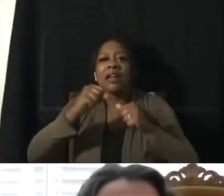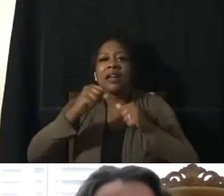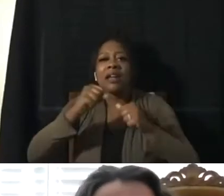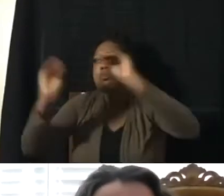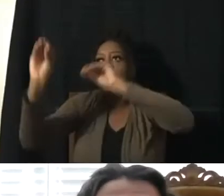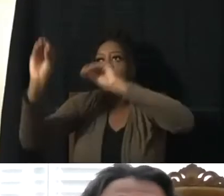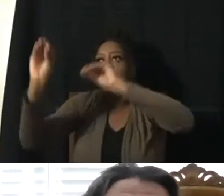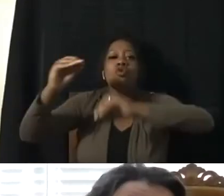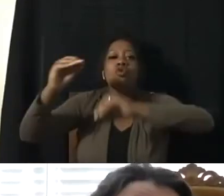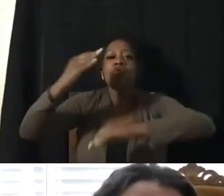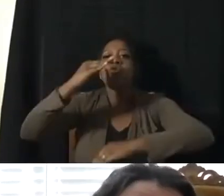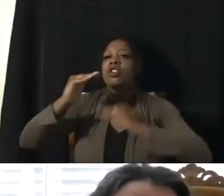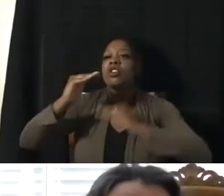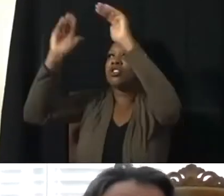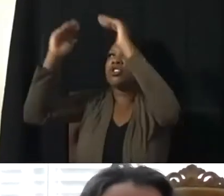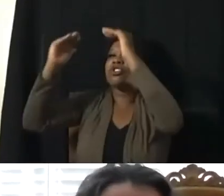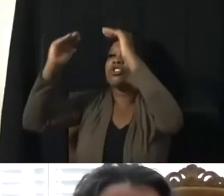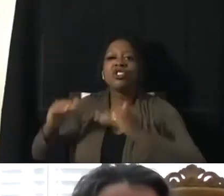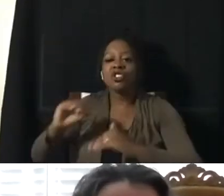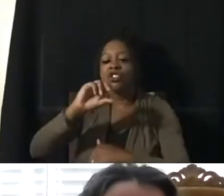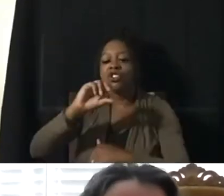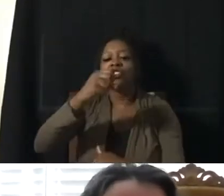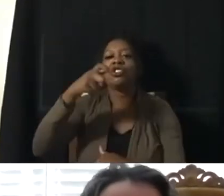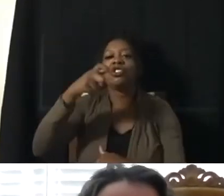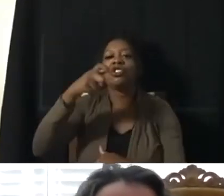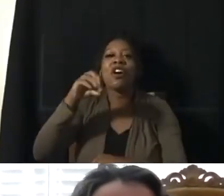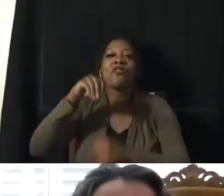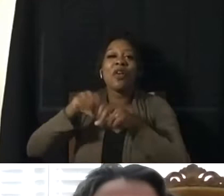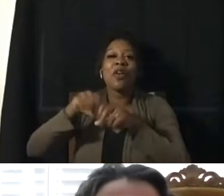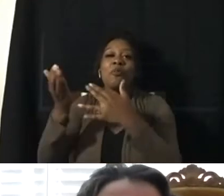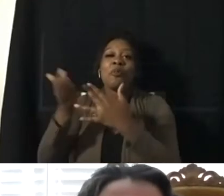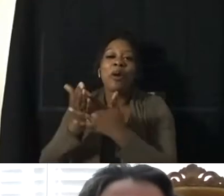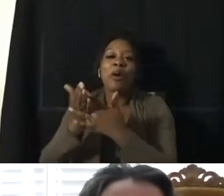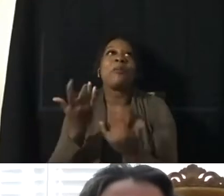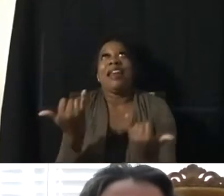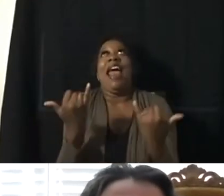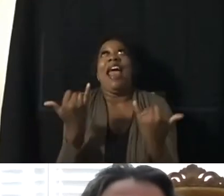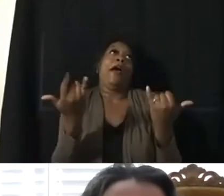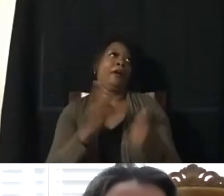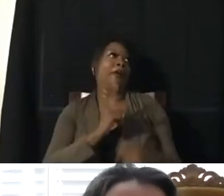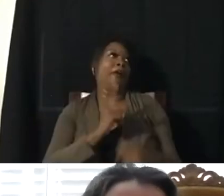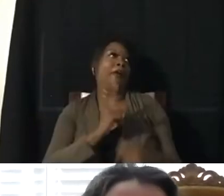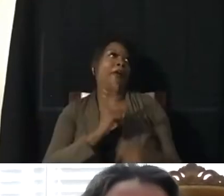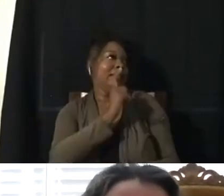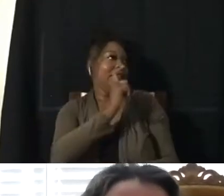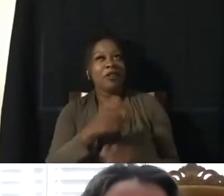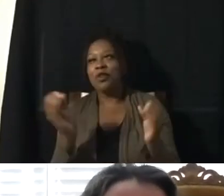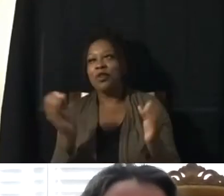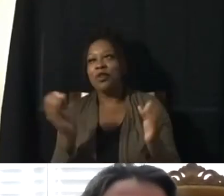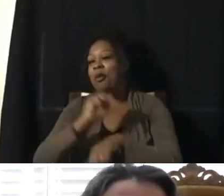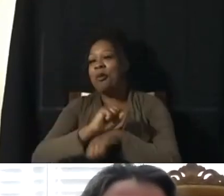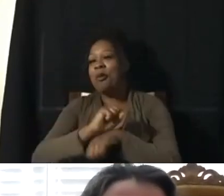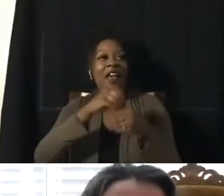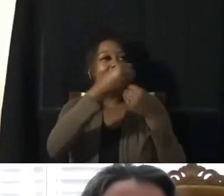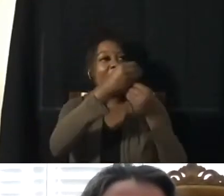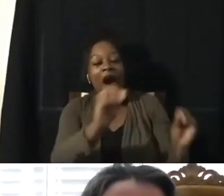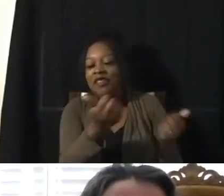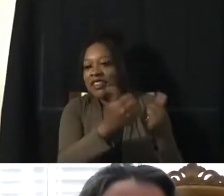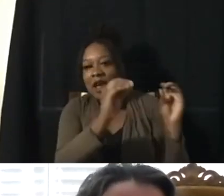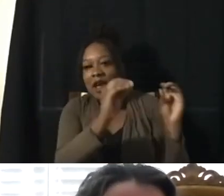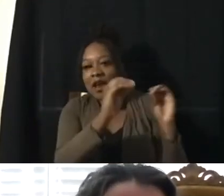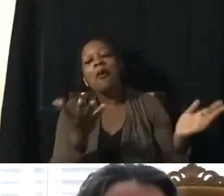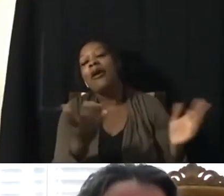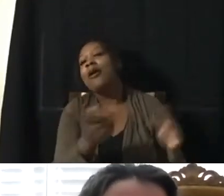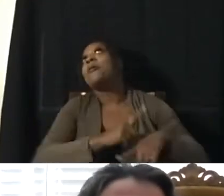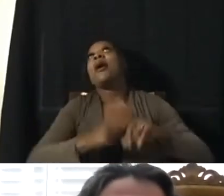room, which is now irrelevant because nobody's working in the office anymore. You know, I think the biggest thing for me was I wanted an